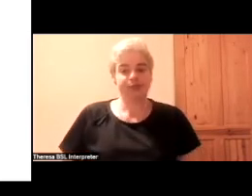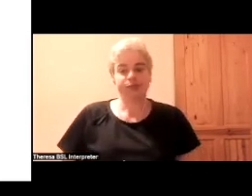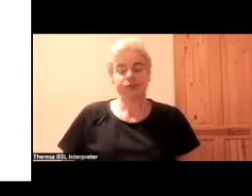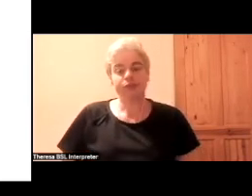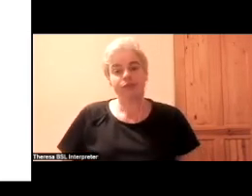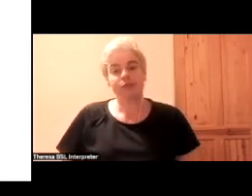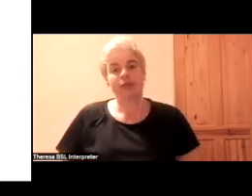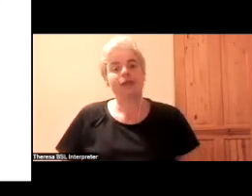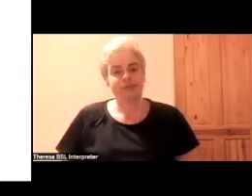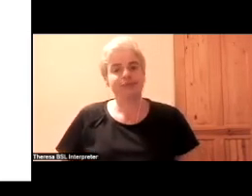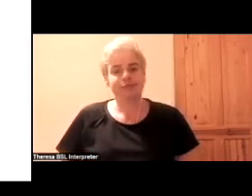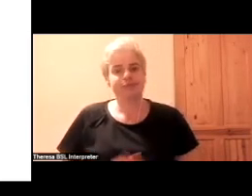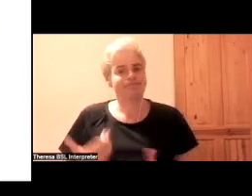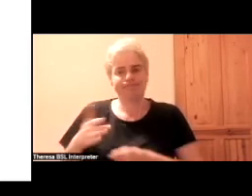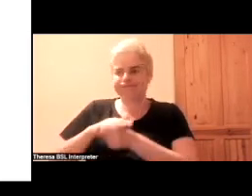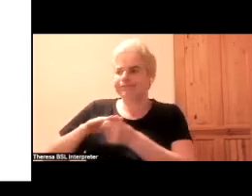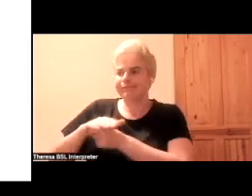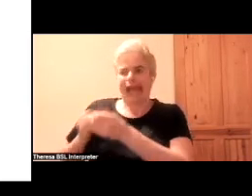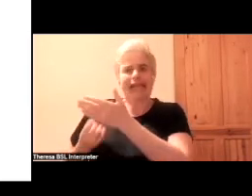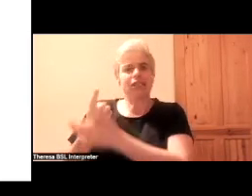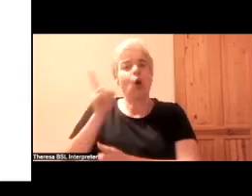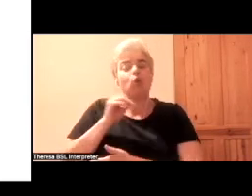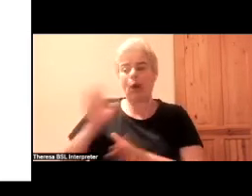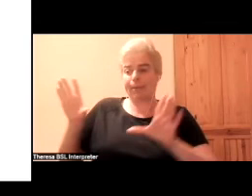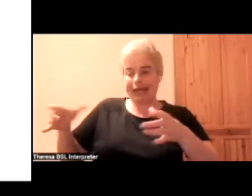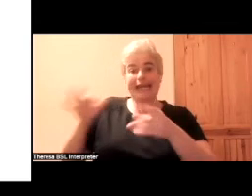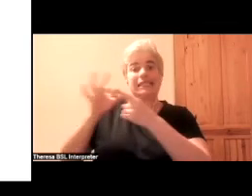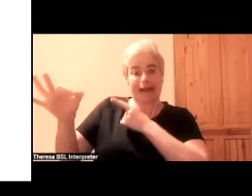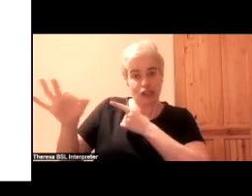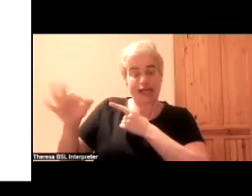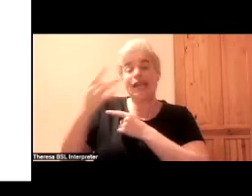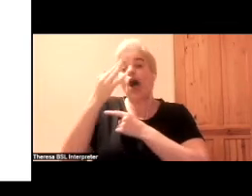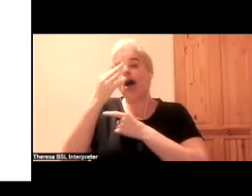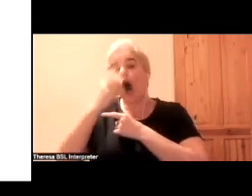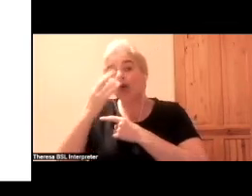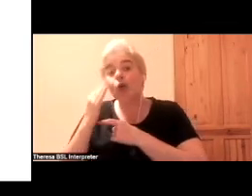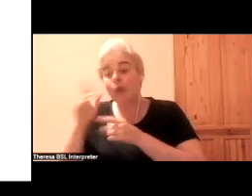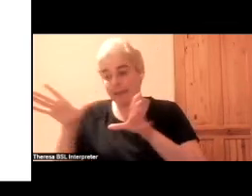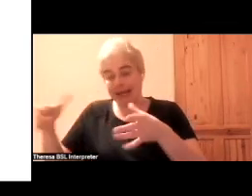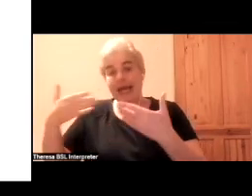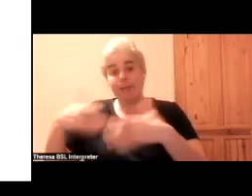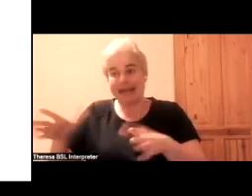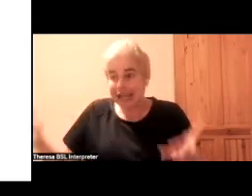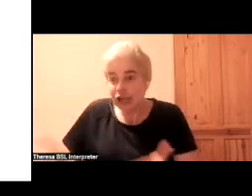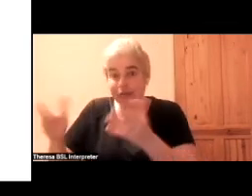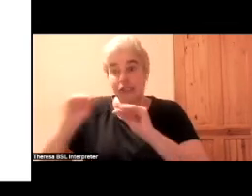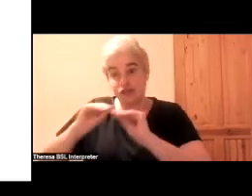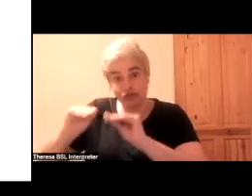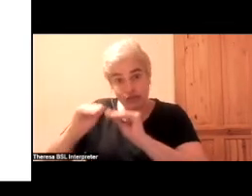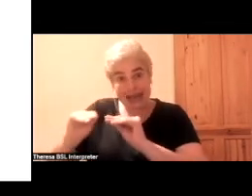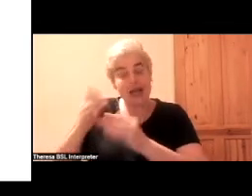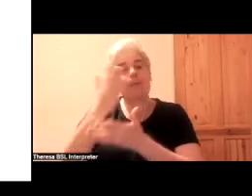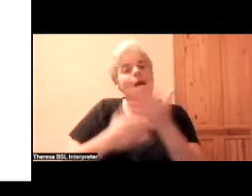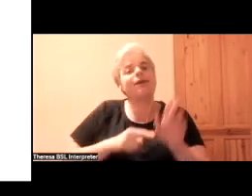It has long been the case that women, especially older women, have been encouraged to train